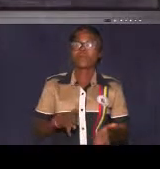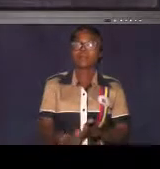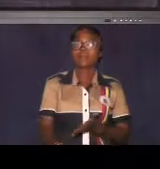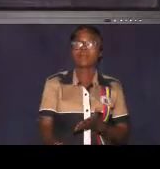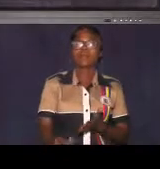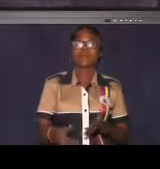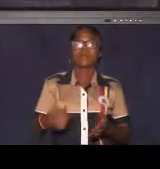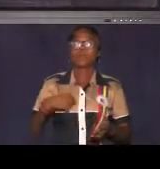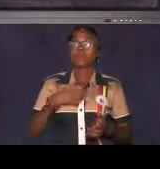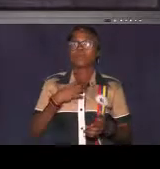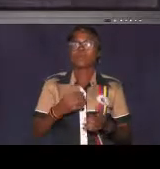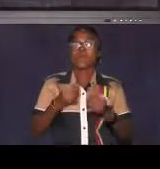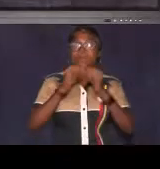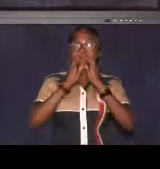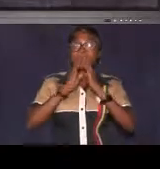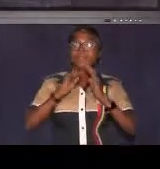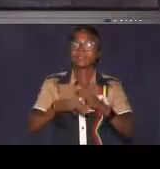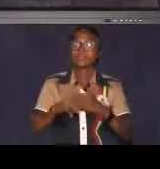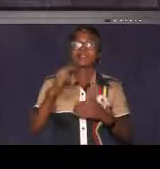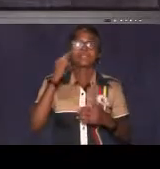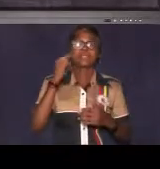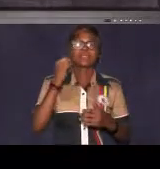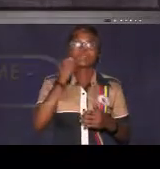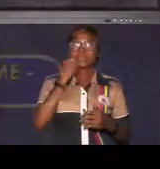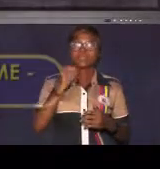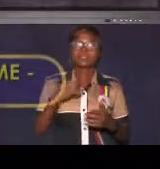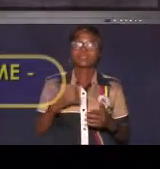Although we are blessed in the Nigeria,